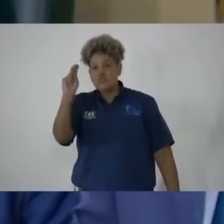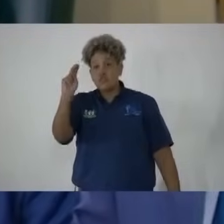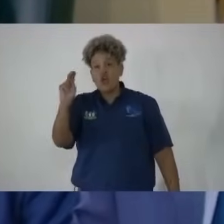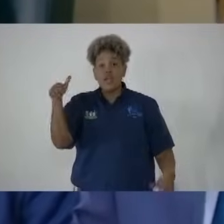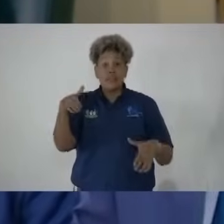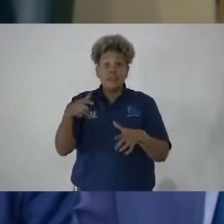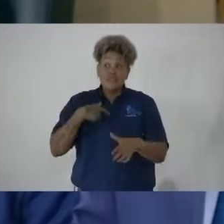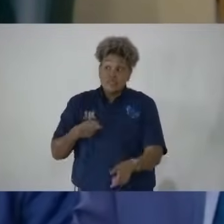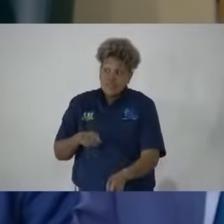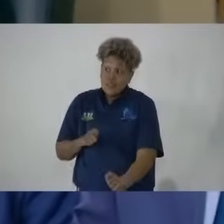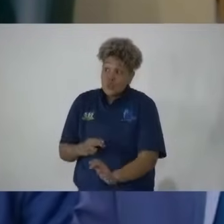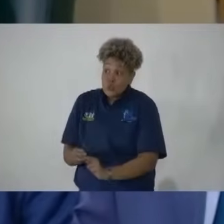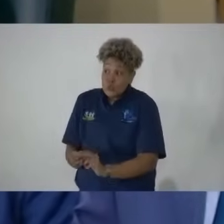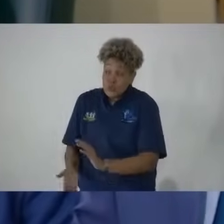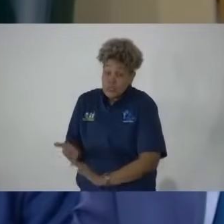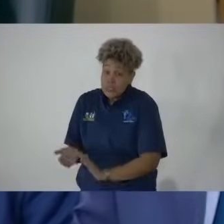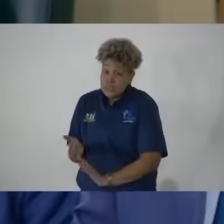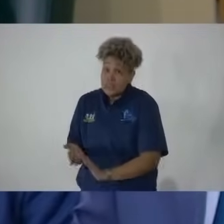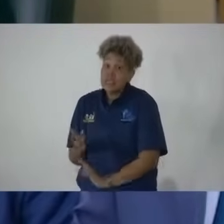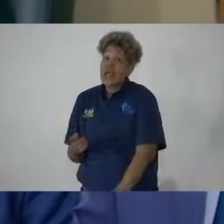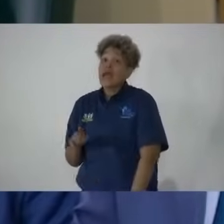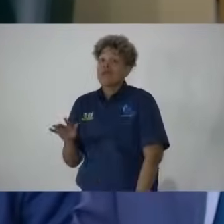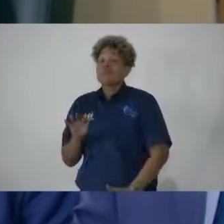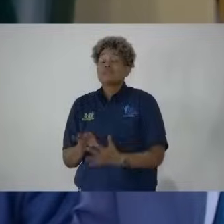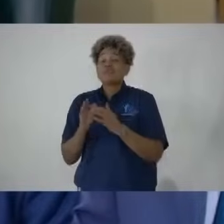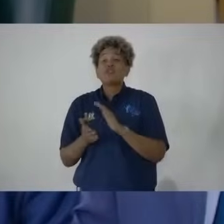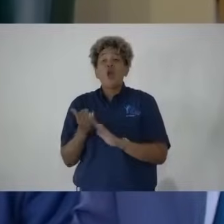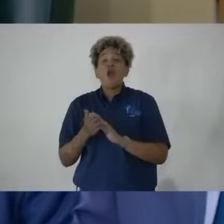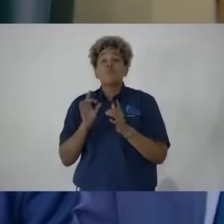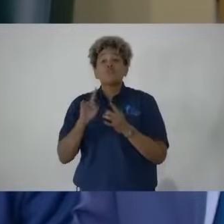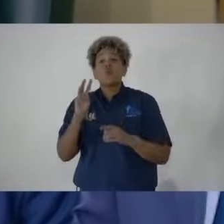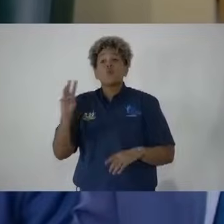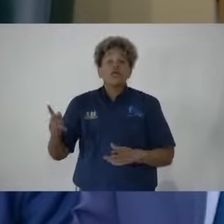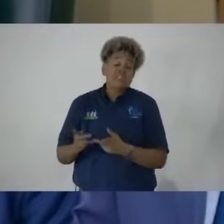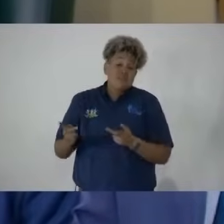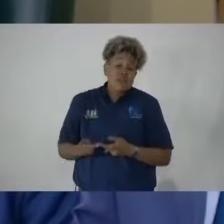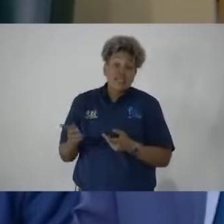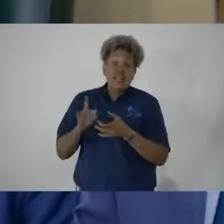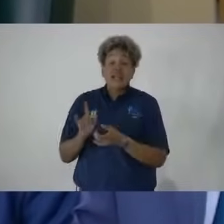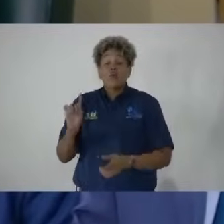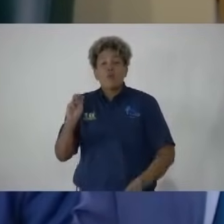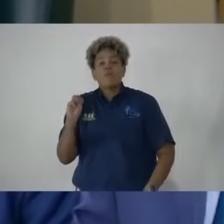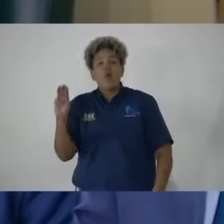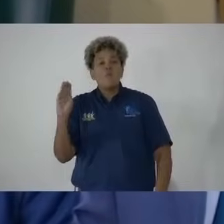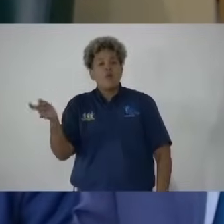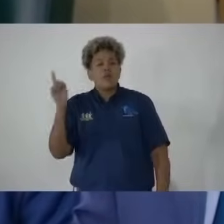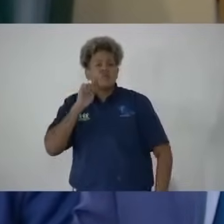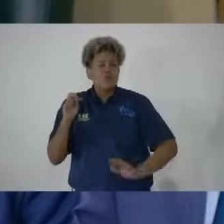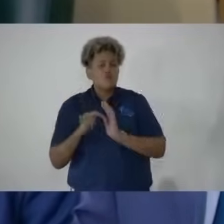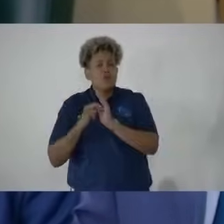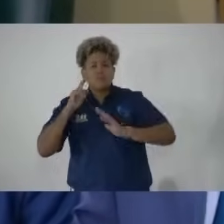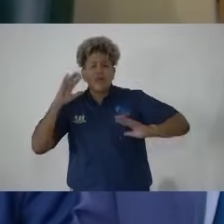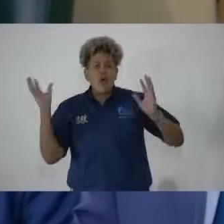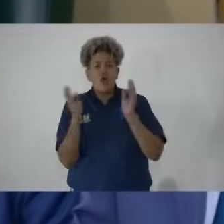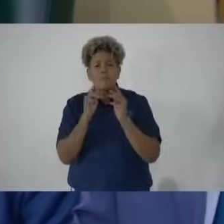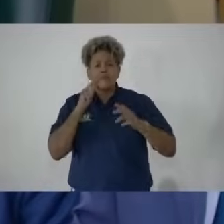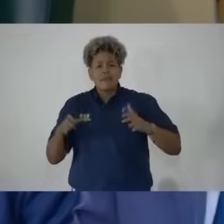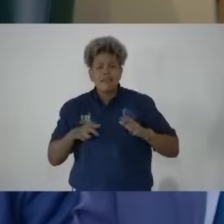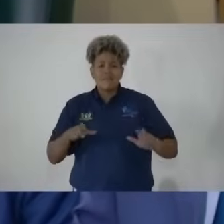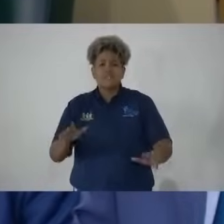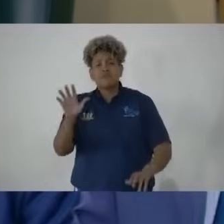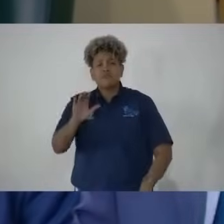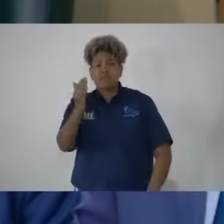about to break ground any time now, and of course the Specialized Operation West Facility in Montego Bay, representing a combined investment of